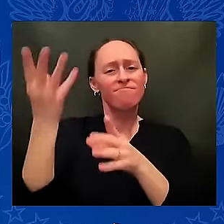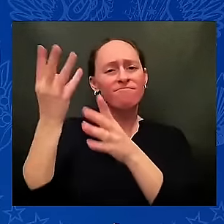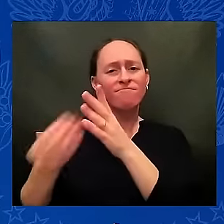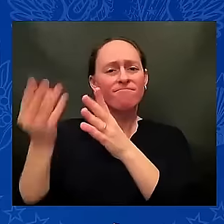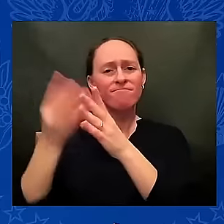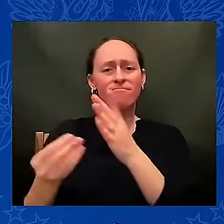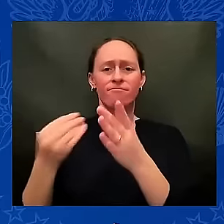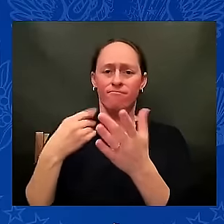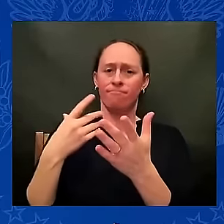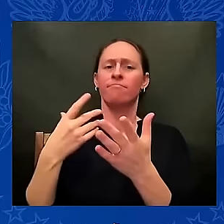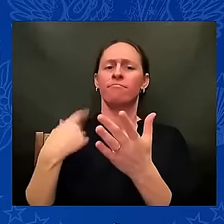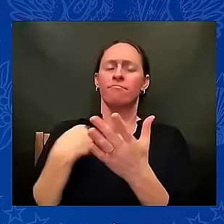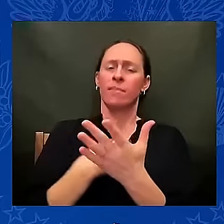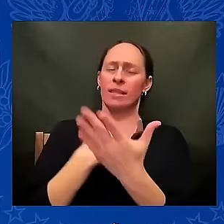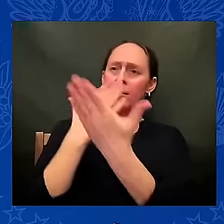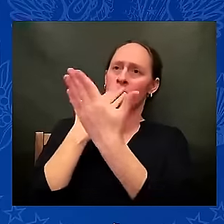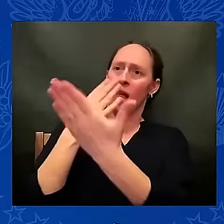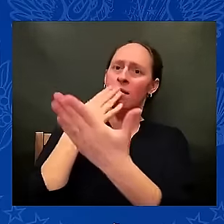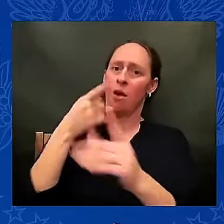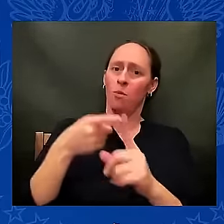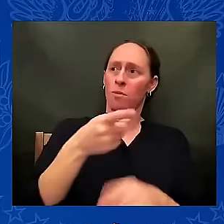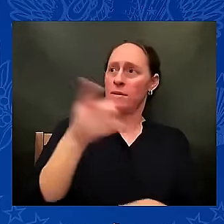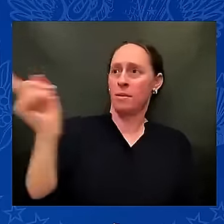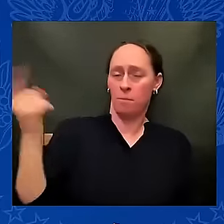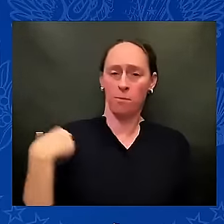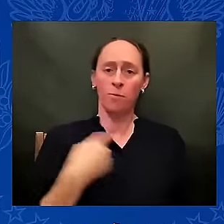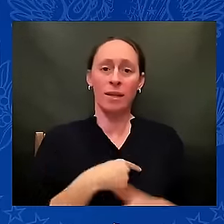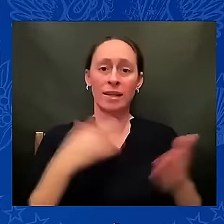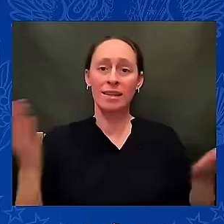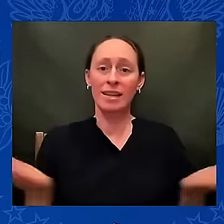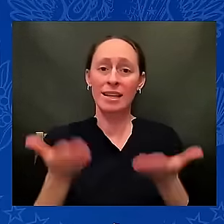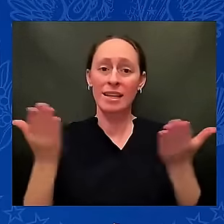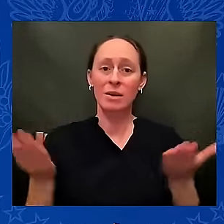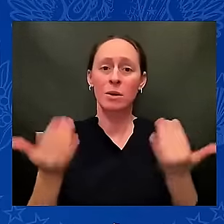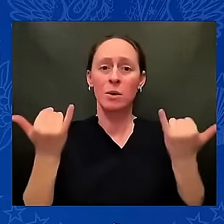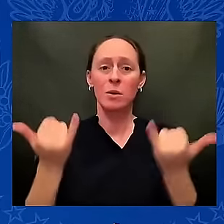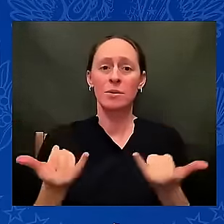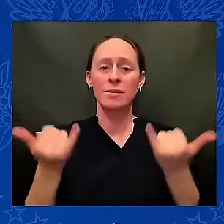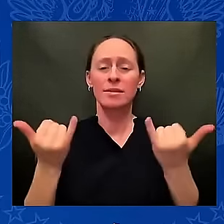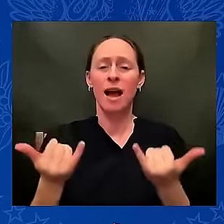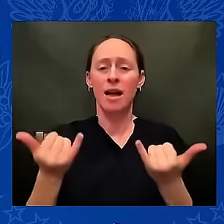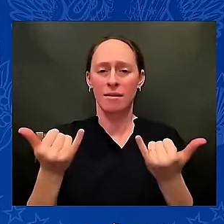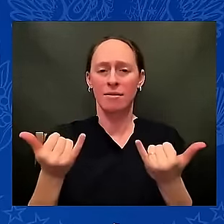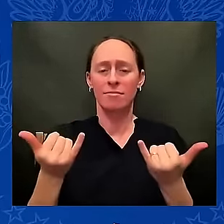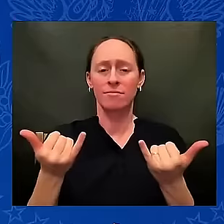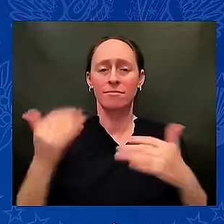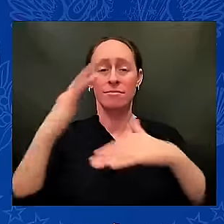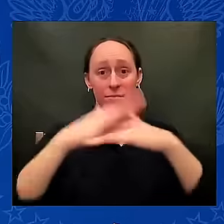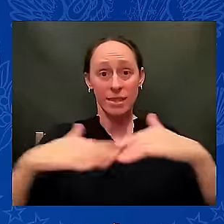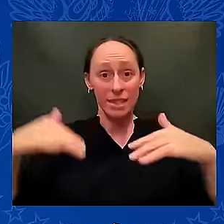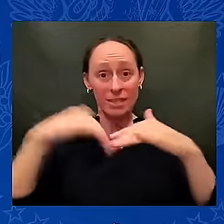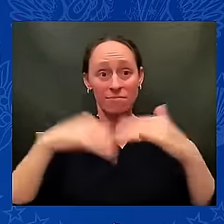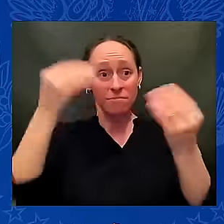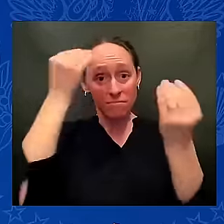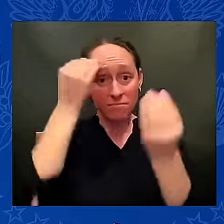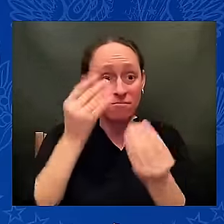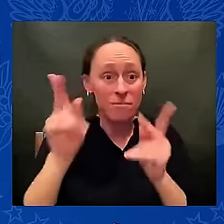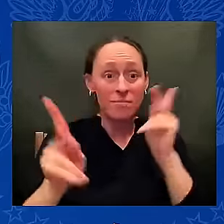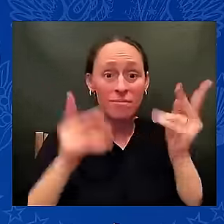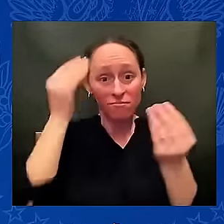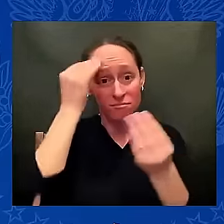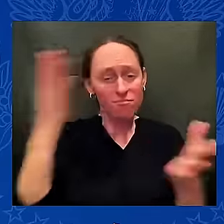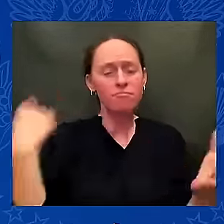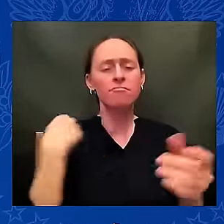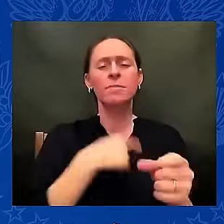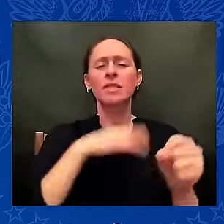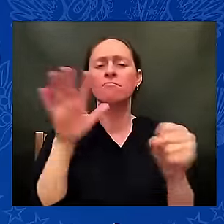our shared future. Thank you, Mr. President, for bringing us together. Dawa eh. Thank you all so